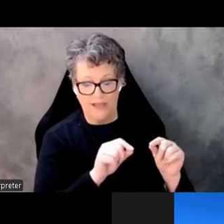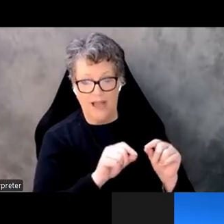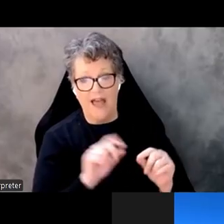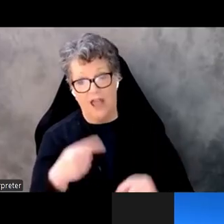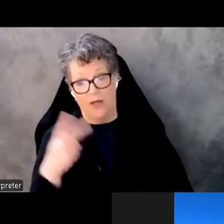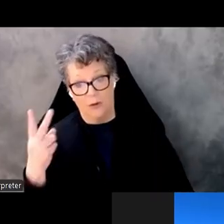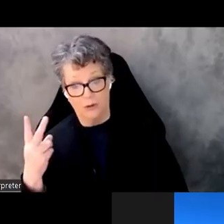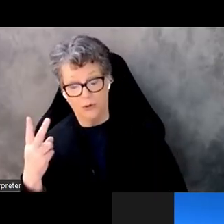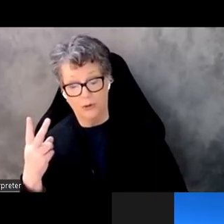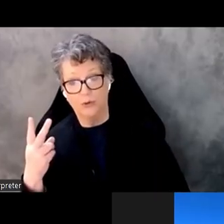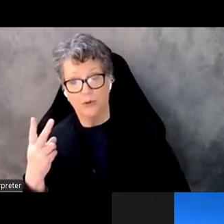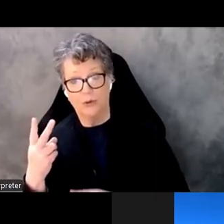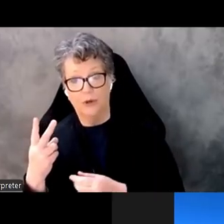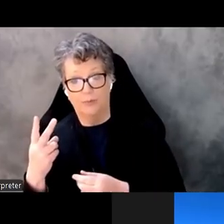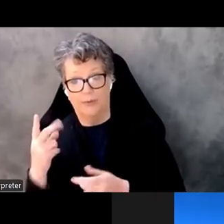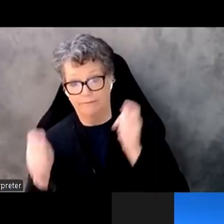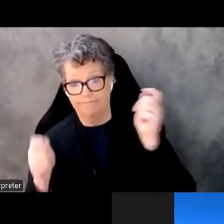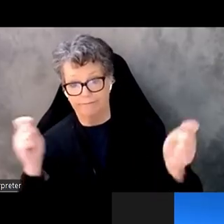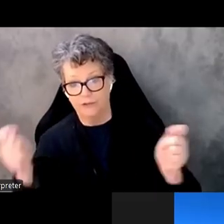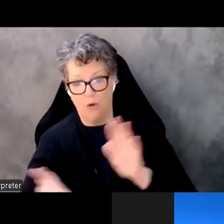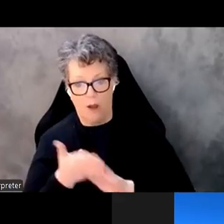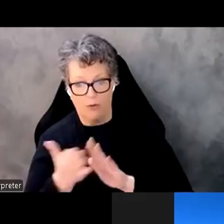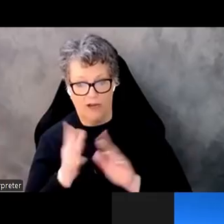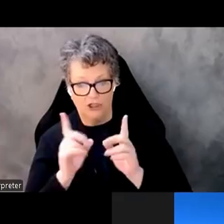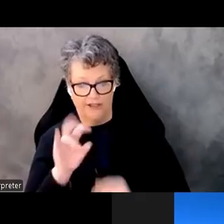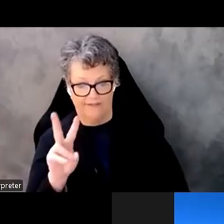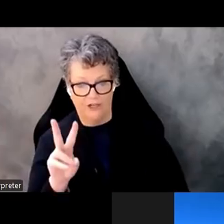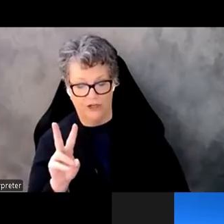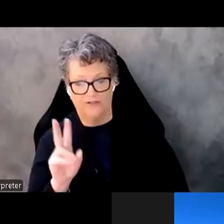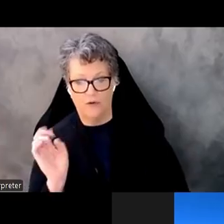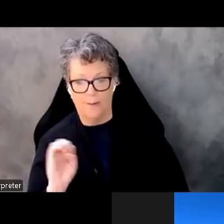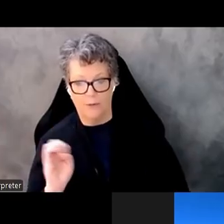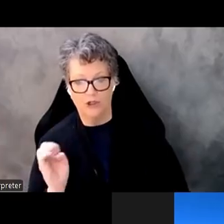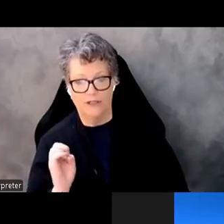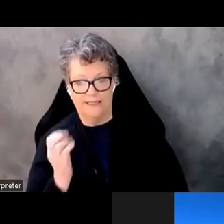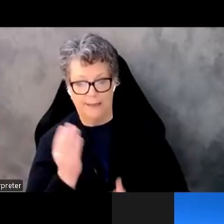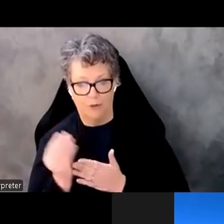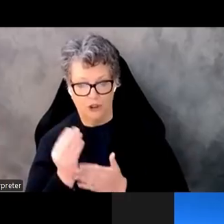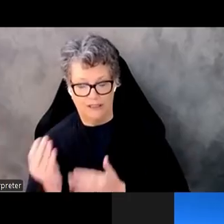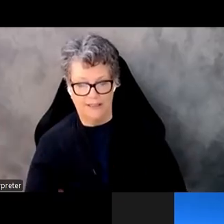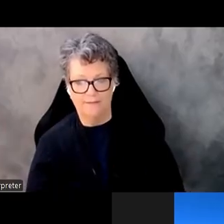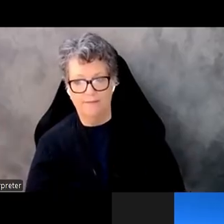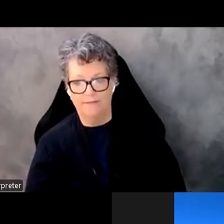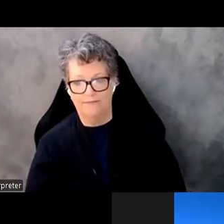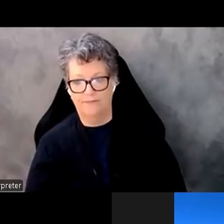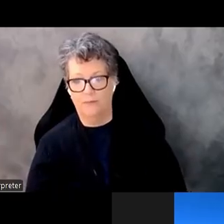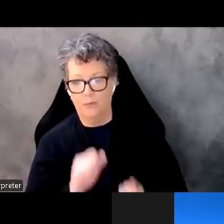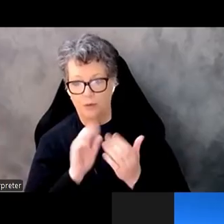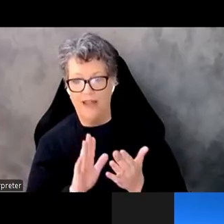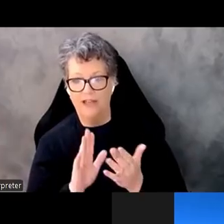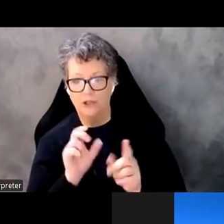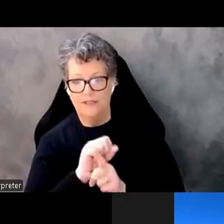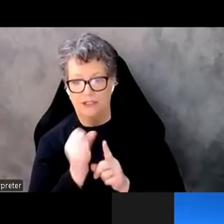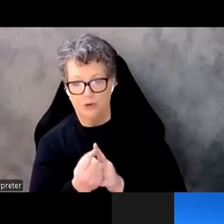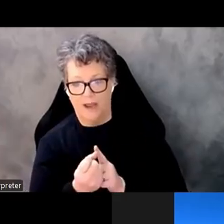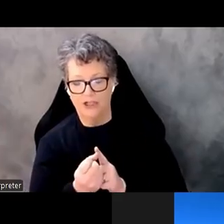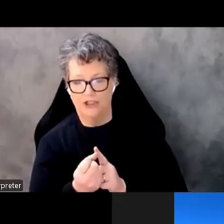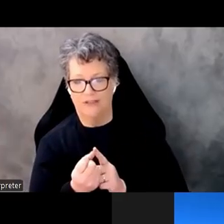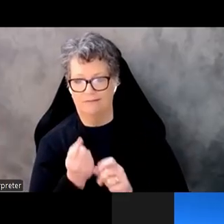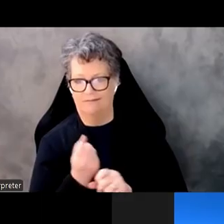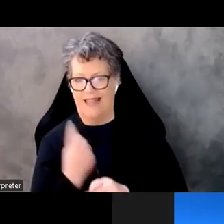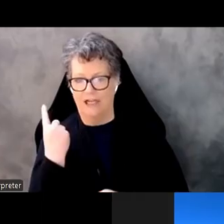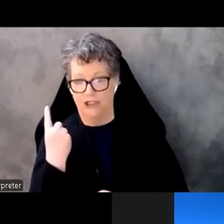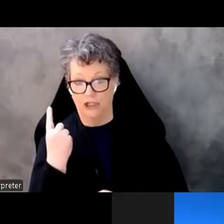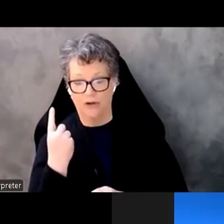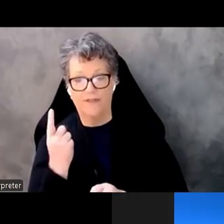other 2 would be deployed into our operations division for emergency purchases. We ran into a situation late last year where there